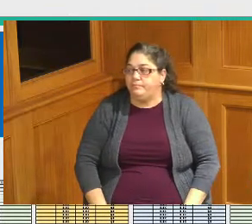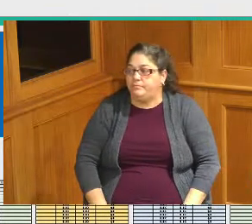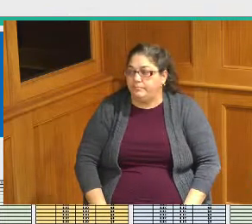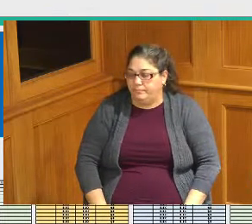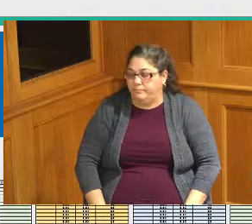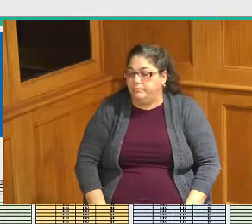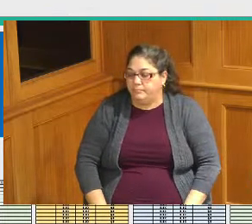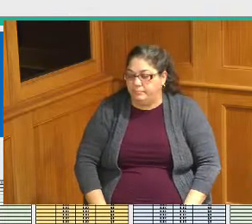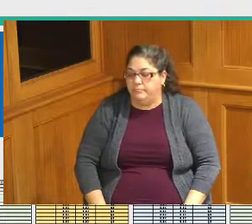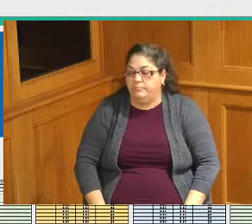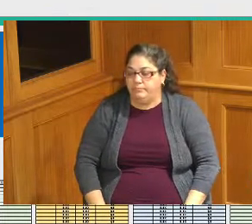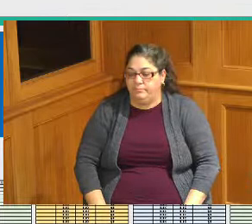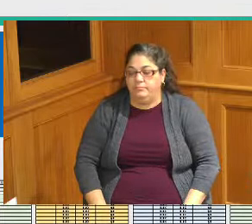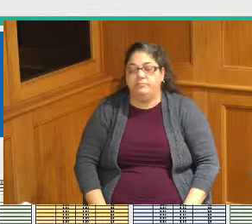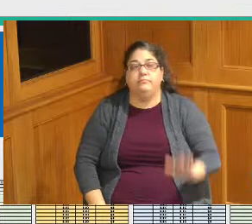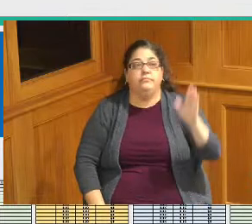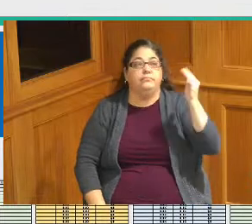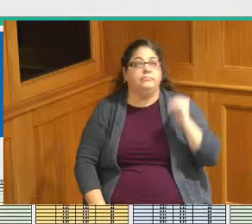These are the forms.